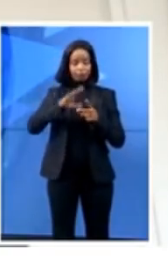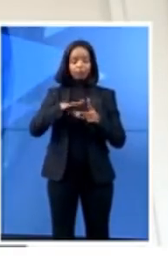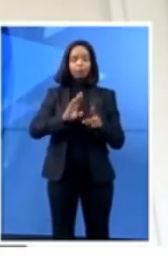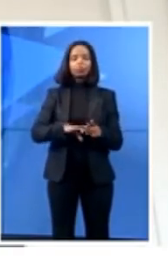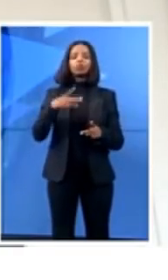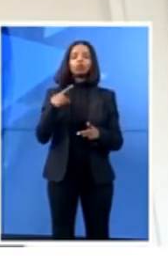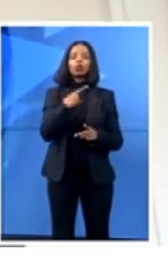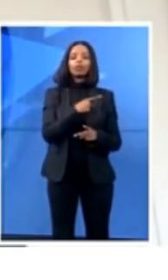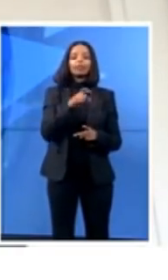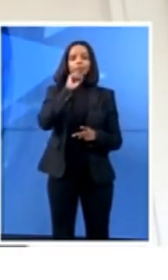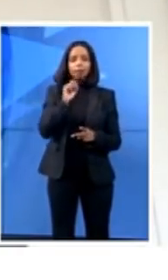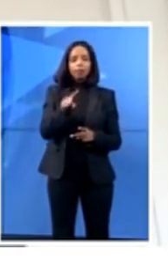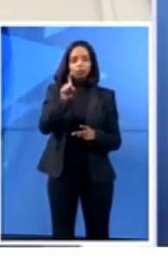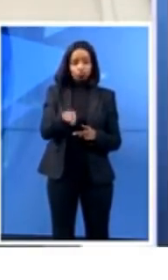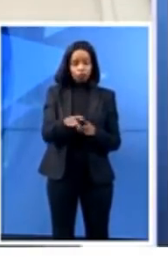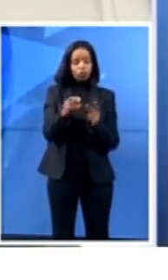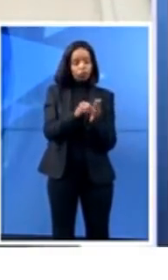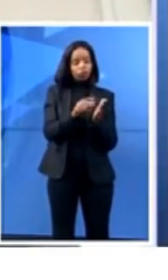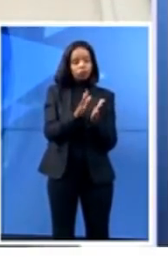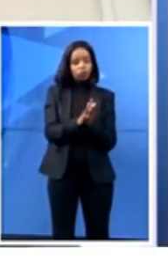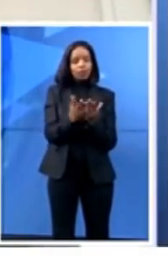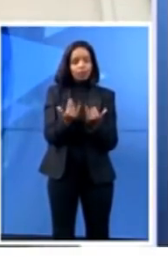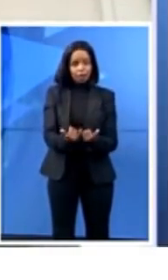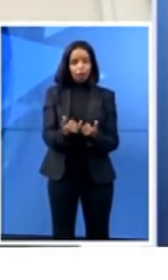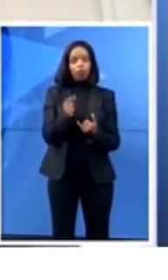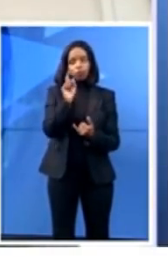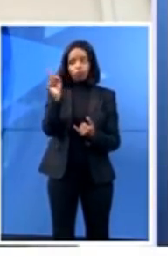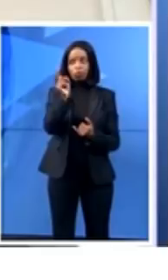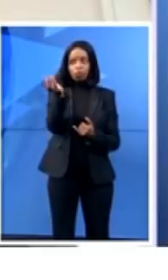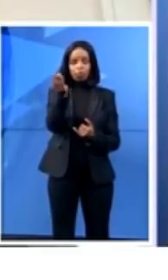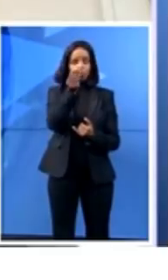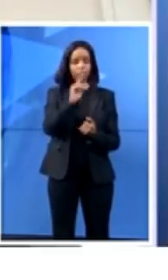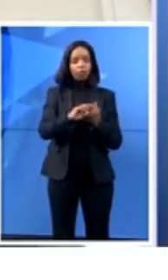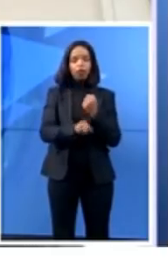at the moment. All right. And what about gloves, Professor, very quickly?